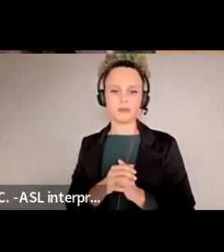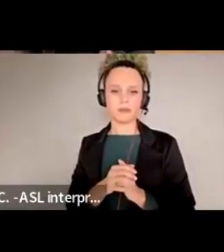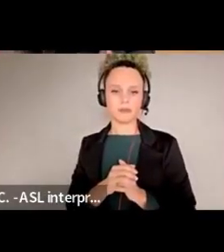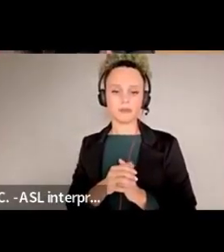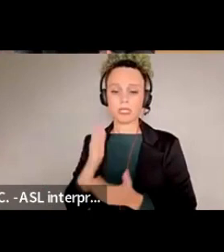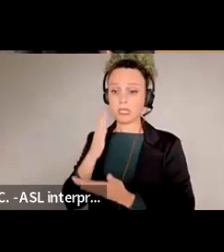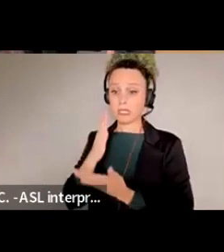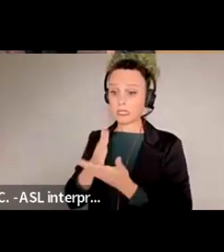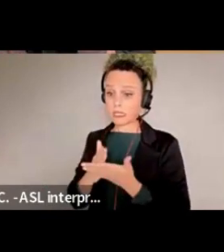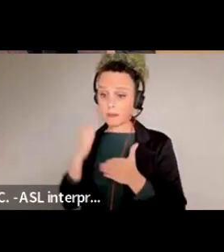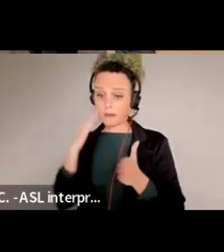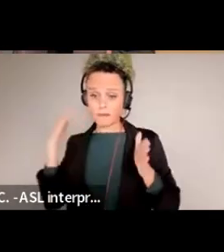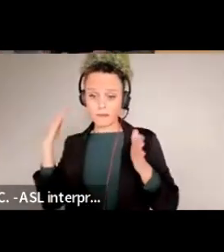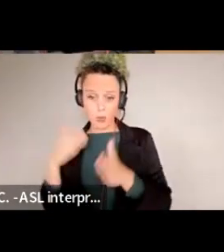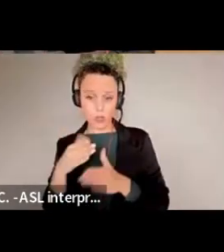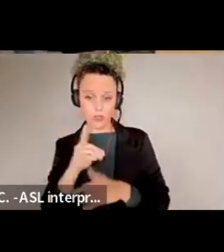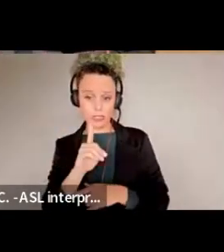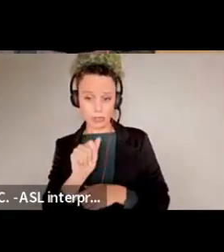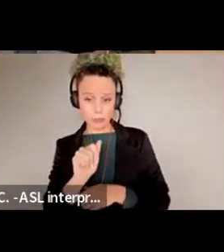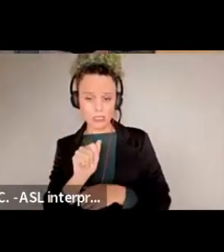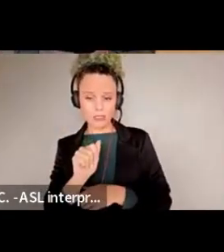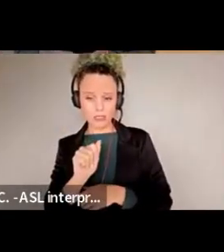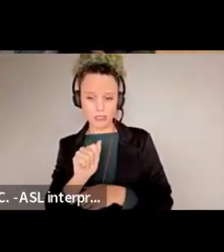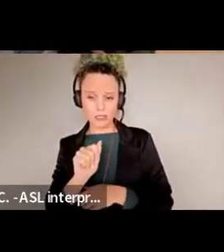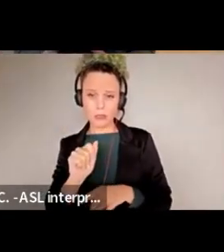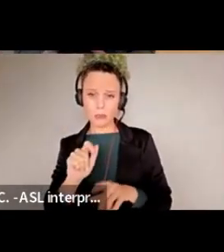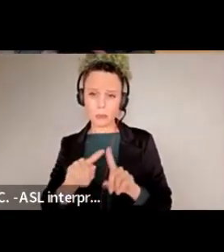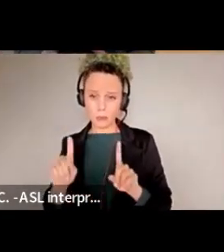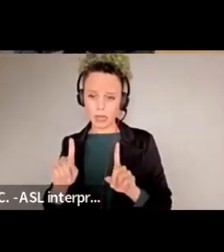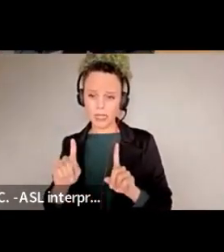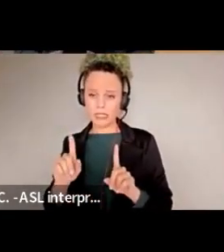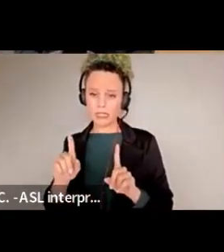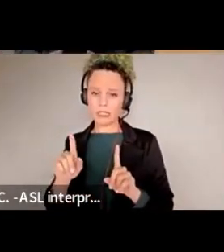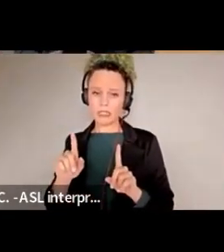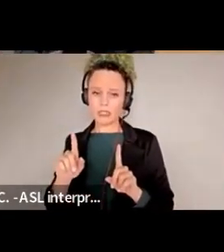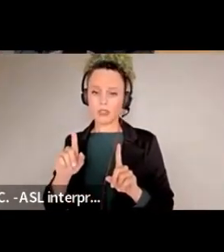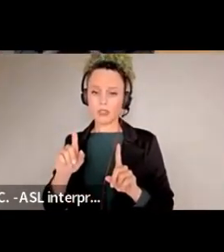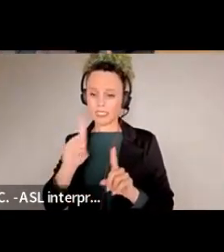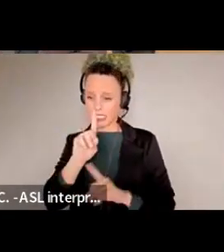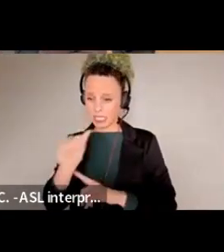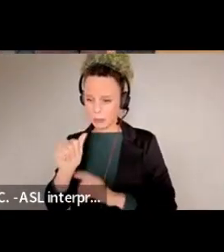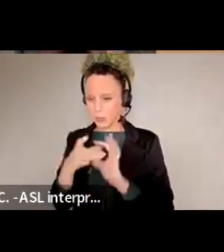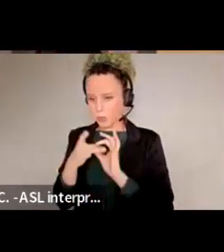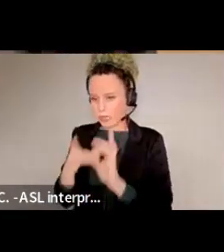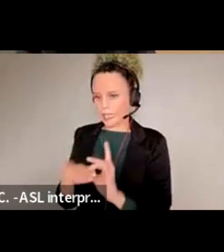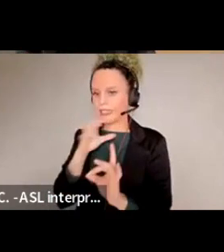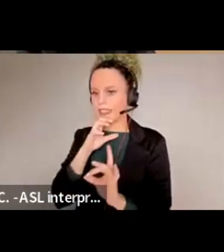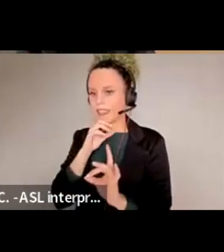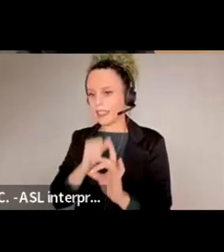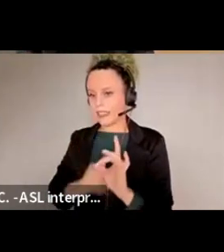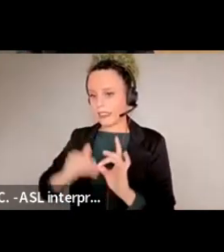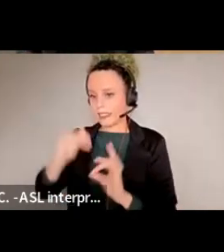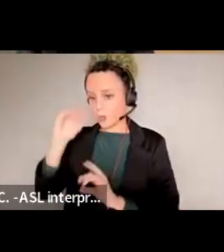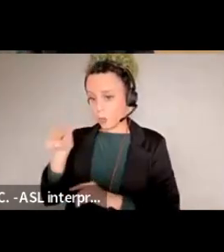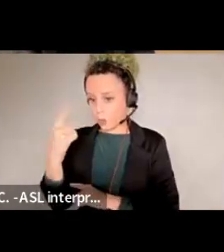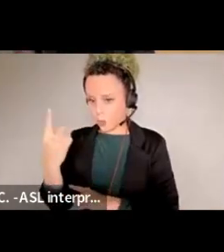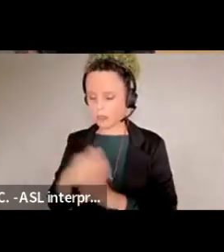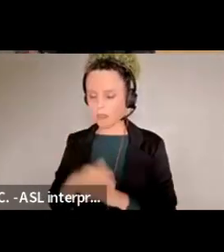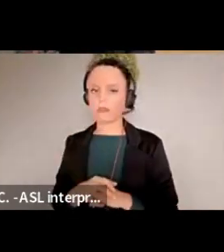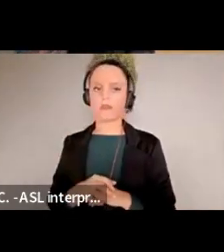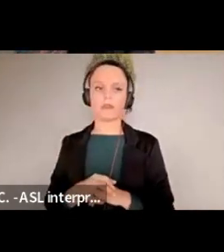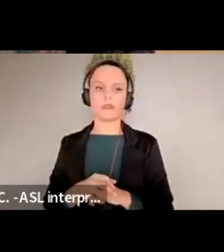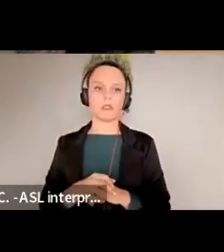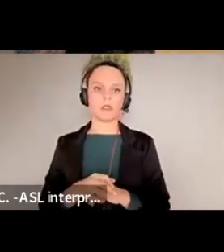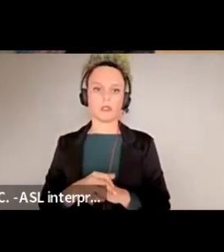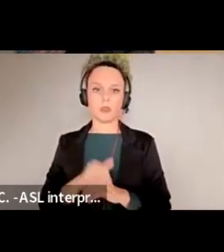that's a quote taken directly from her bio. So again, she's placing some focus on disability, but it's only